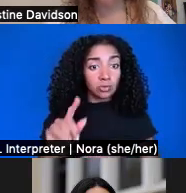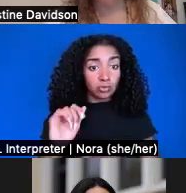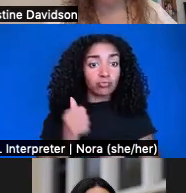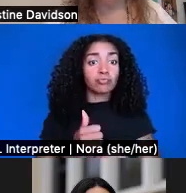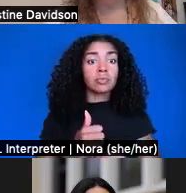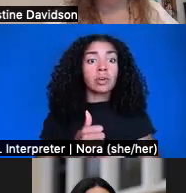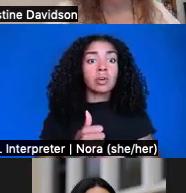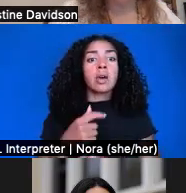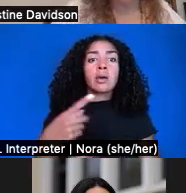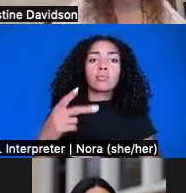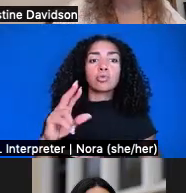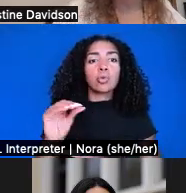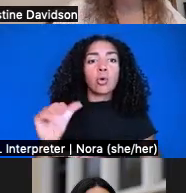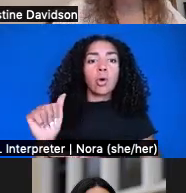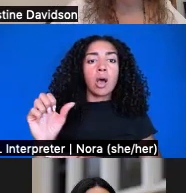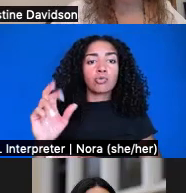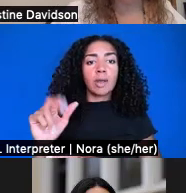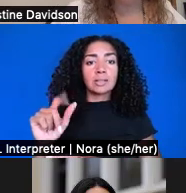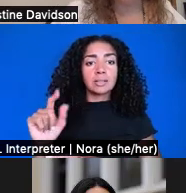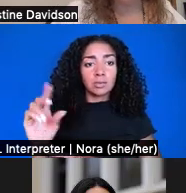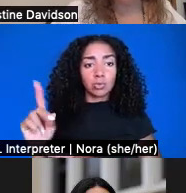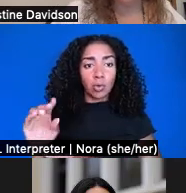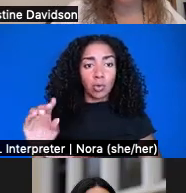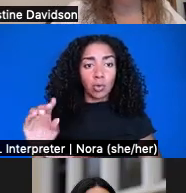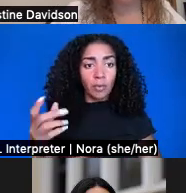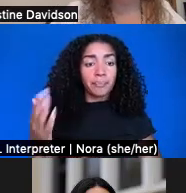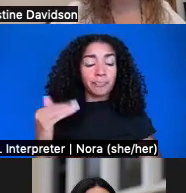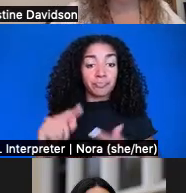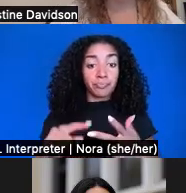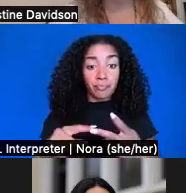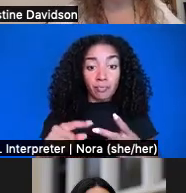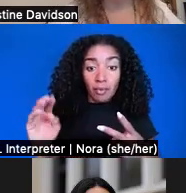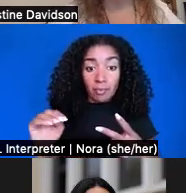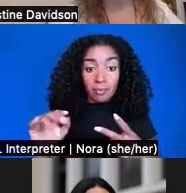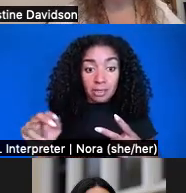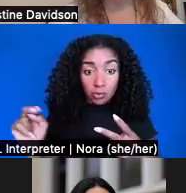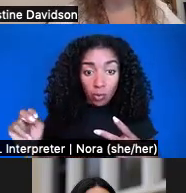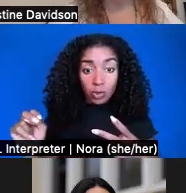Minnesota. They named the Sacred Hoop. So these are all things that have kind of been